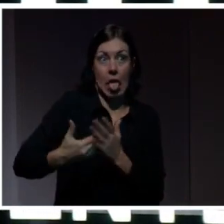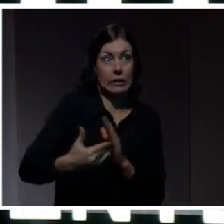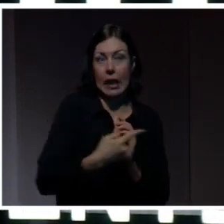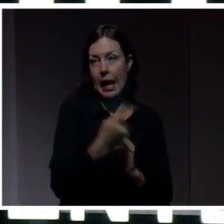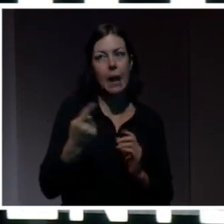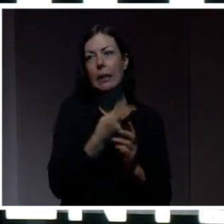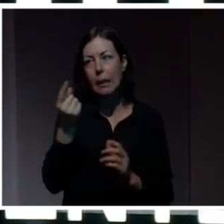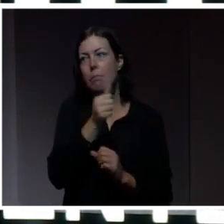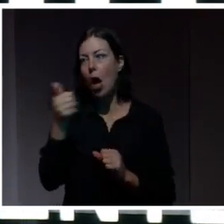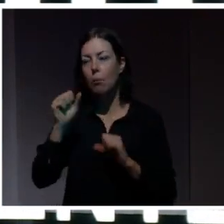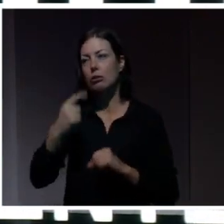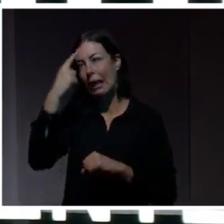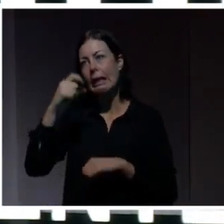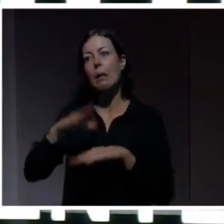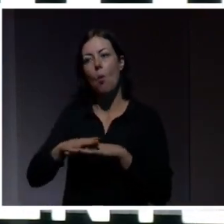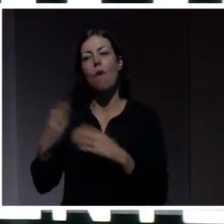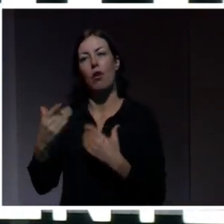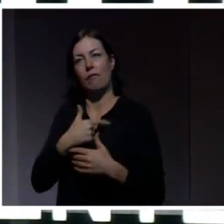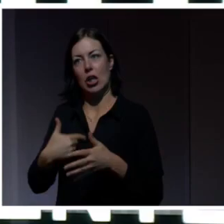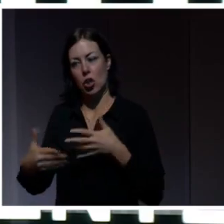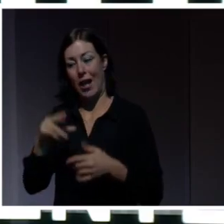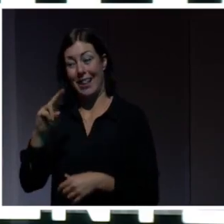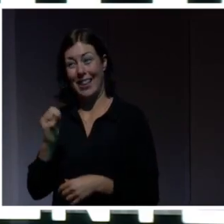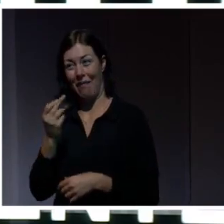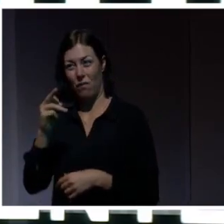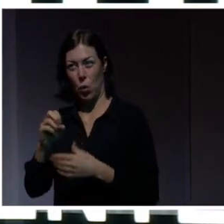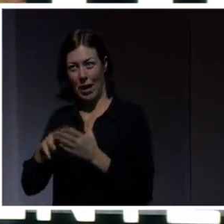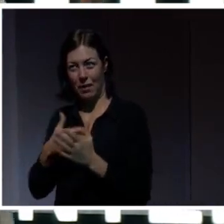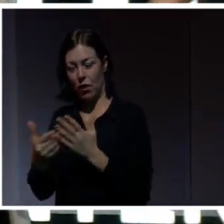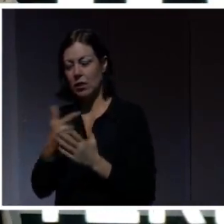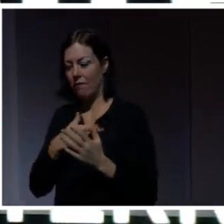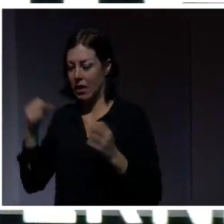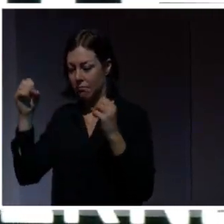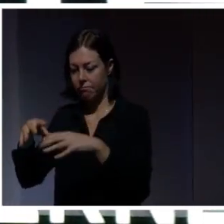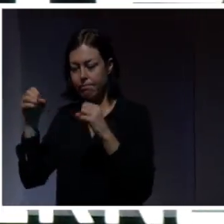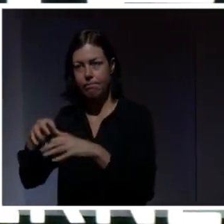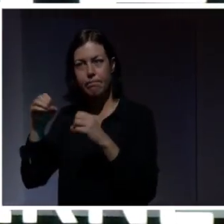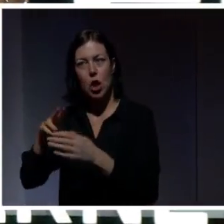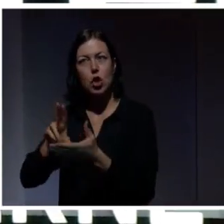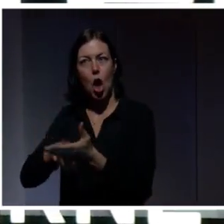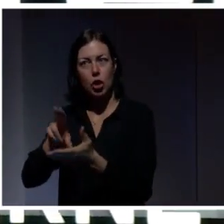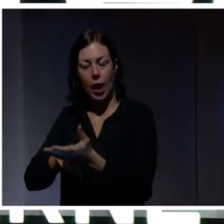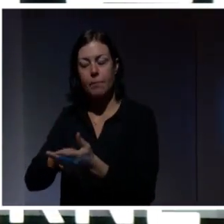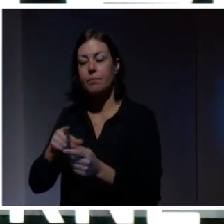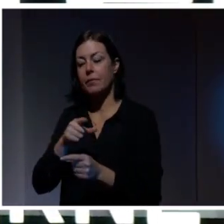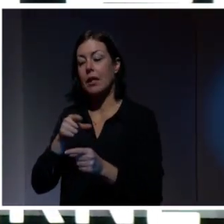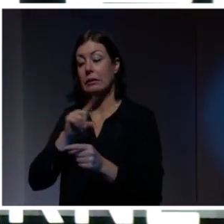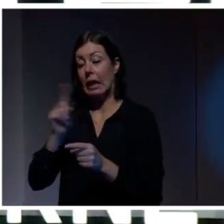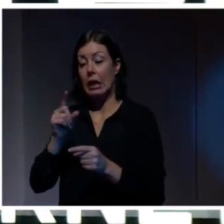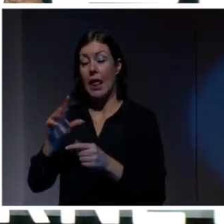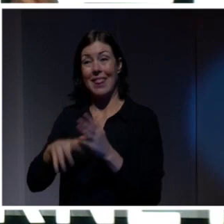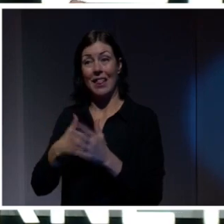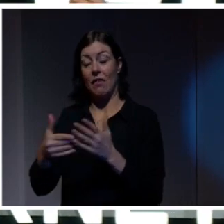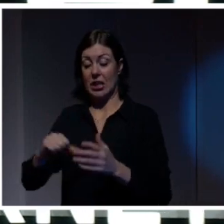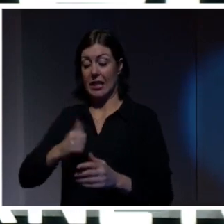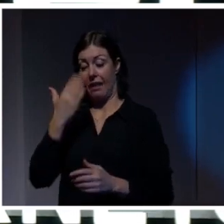this. What you do with a neural network is you put in a lot of data, and then you can guide the network, or you can let the network on its own